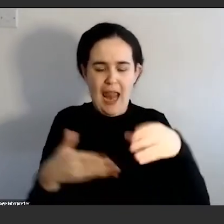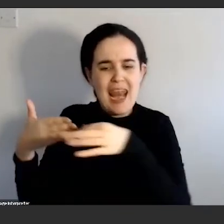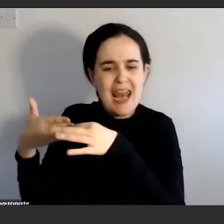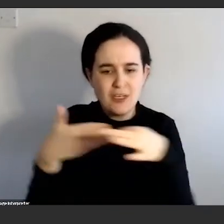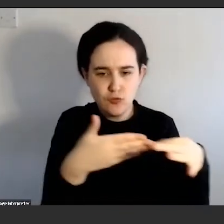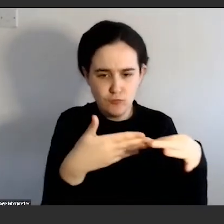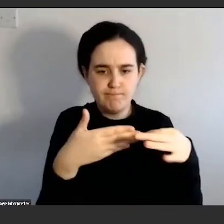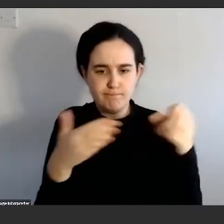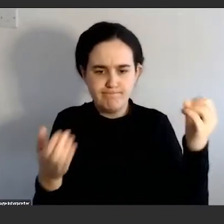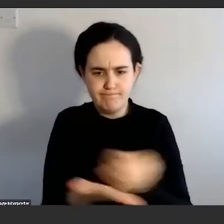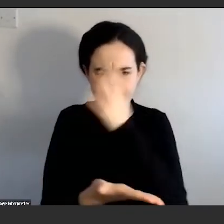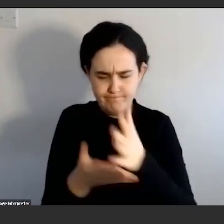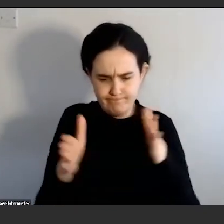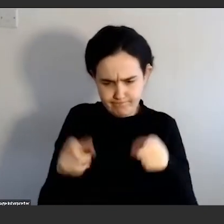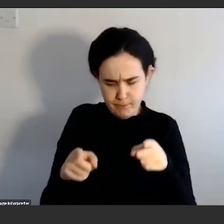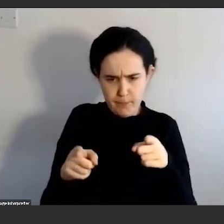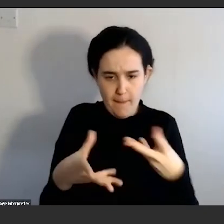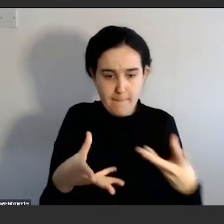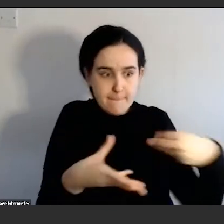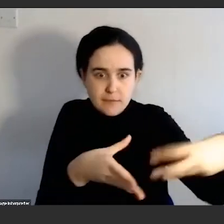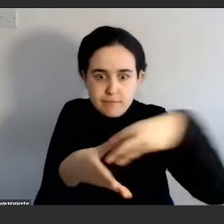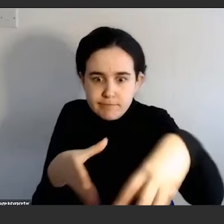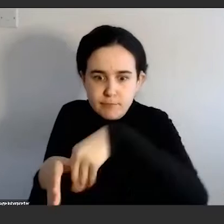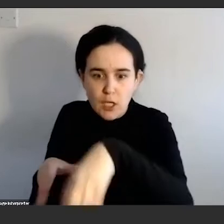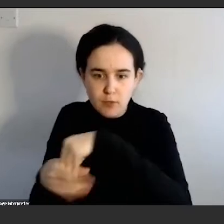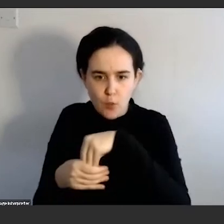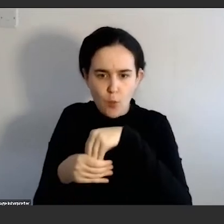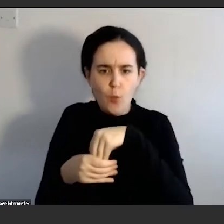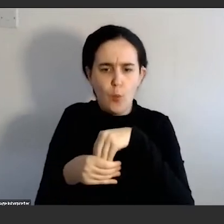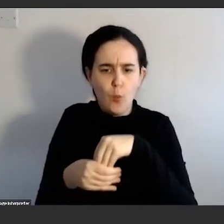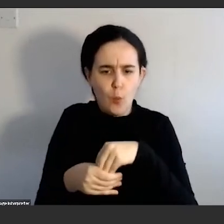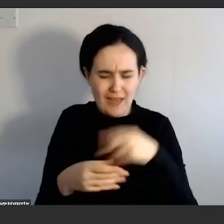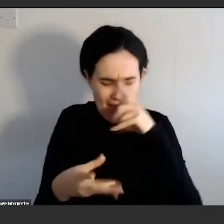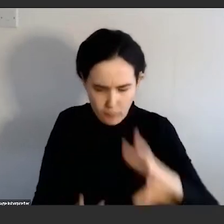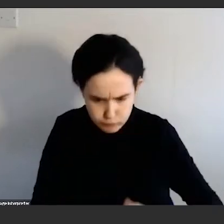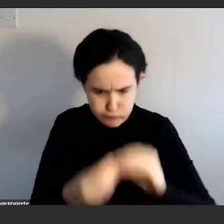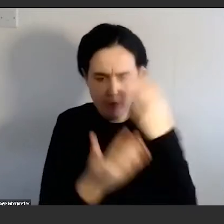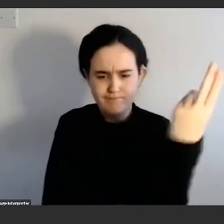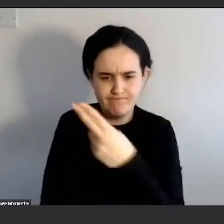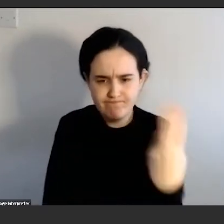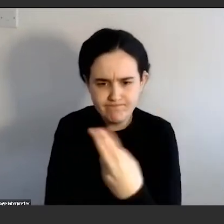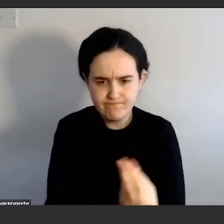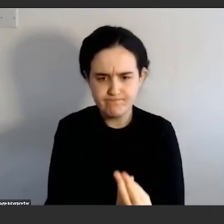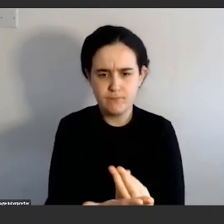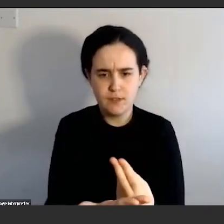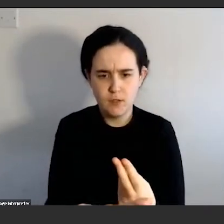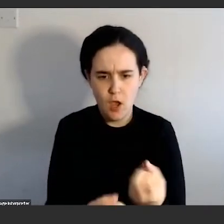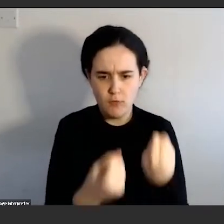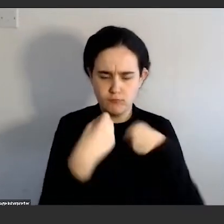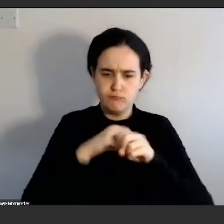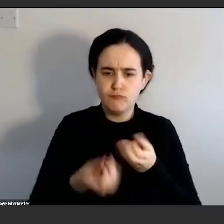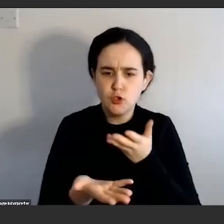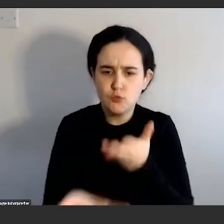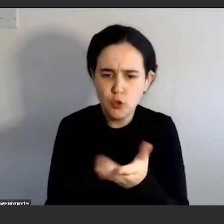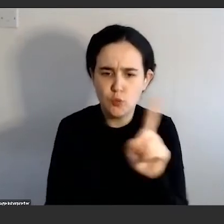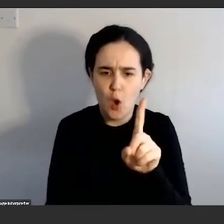mentioned and to break taboos so that everyone can assert their own bodily autonomy, their body right, and have